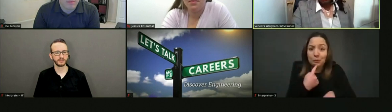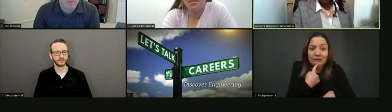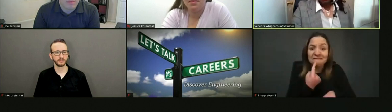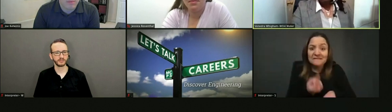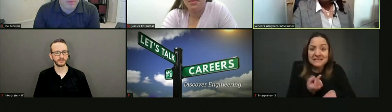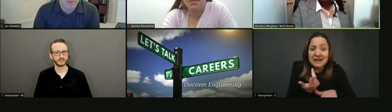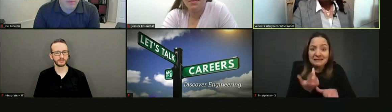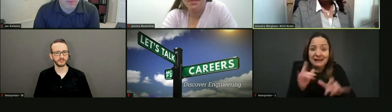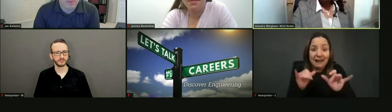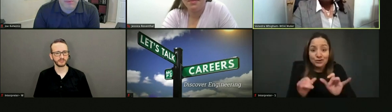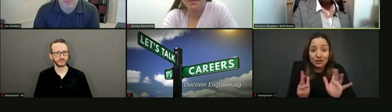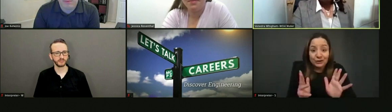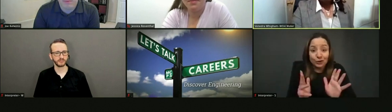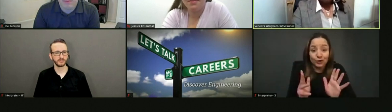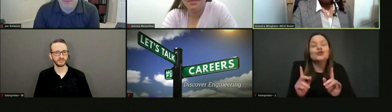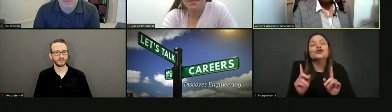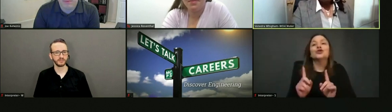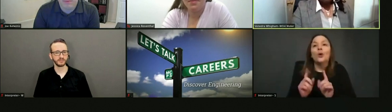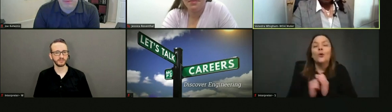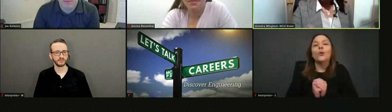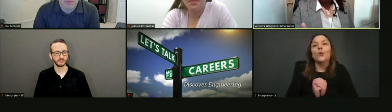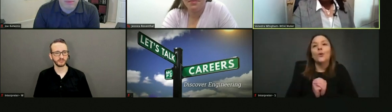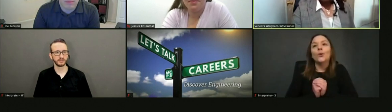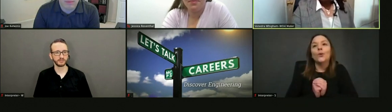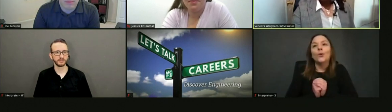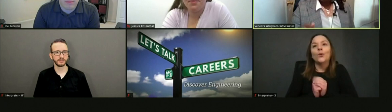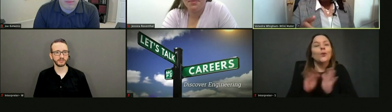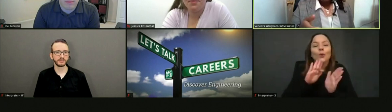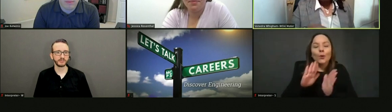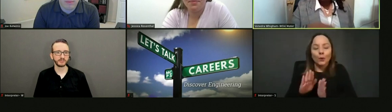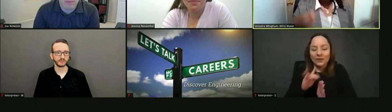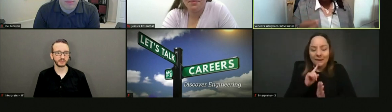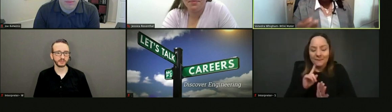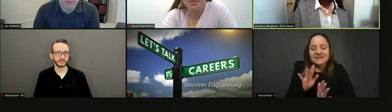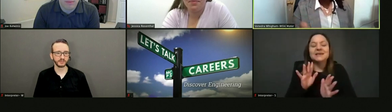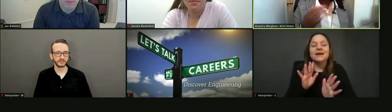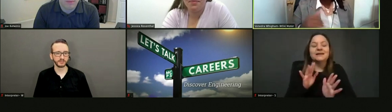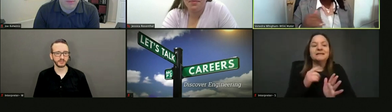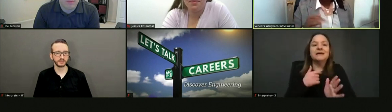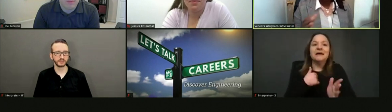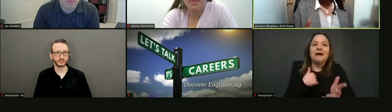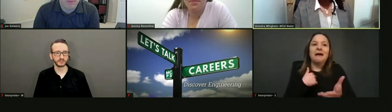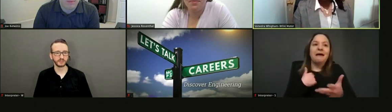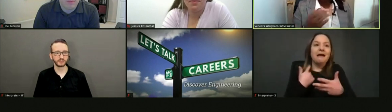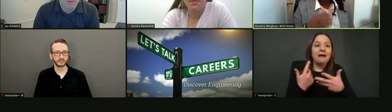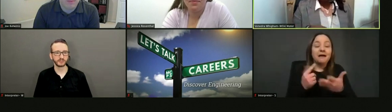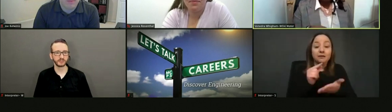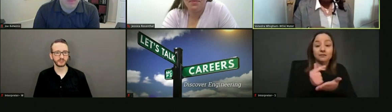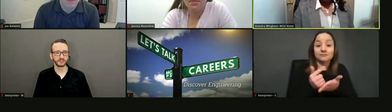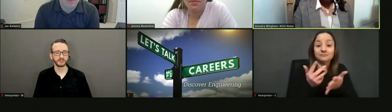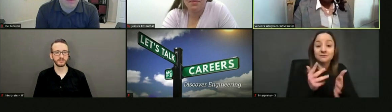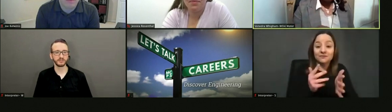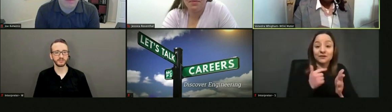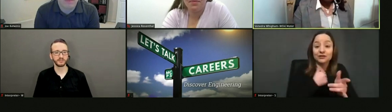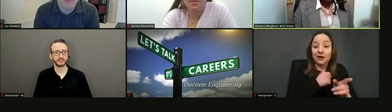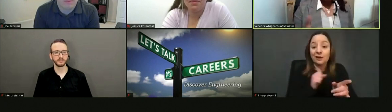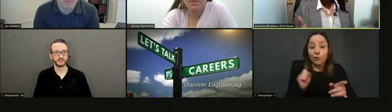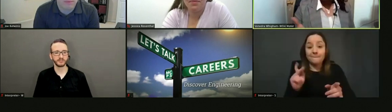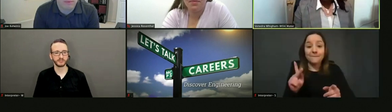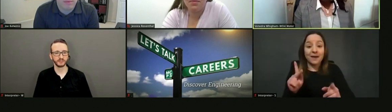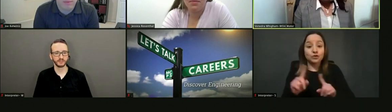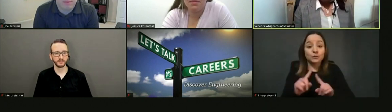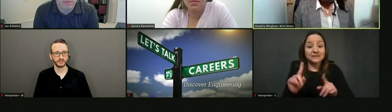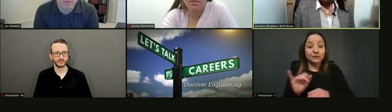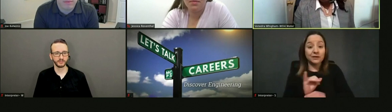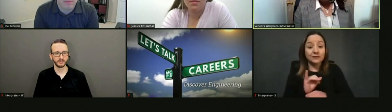an engineer, right? So with that being said, I kind of out of school reverted back to another industry that I